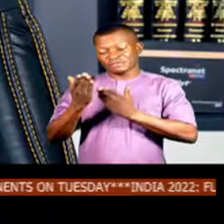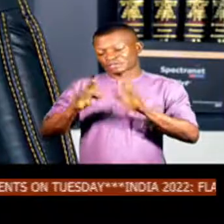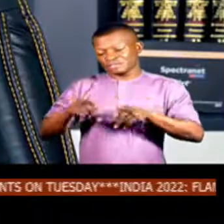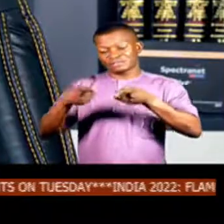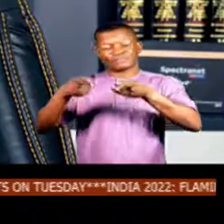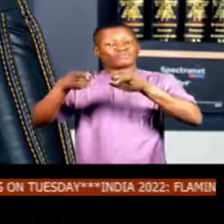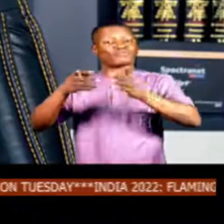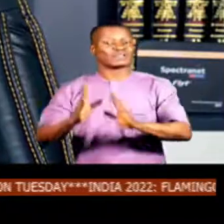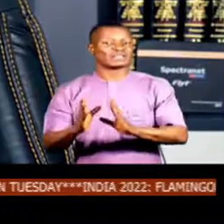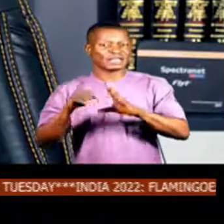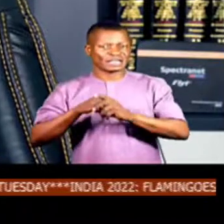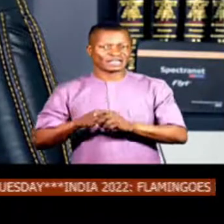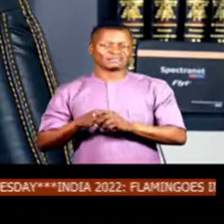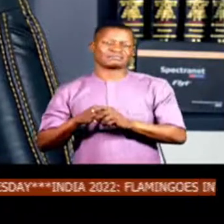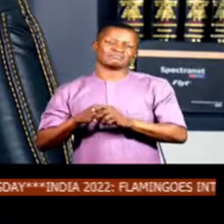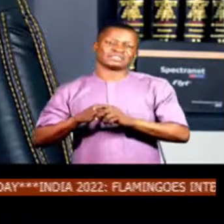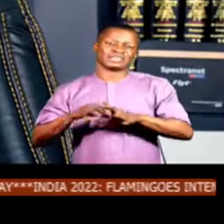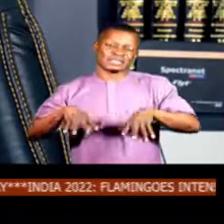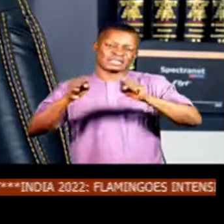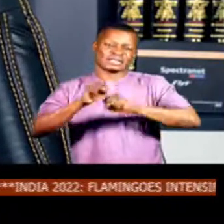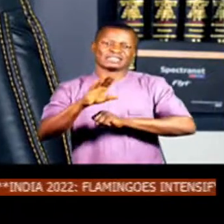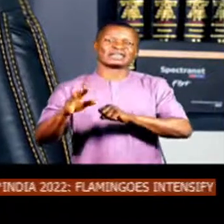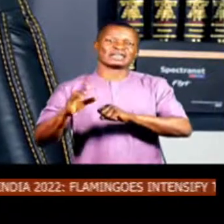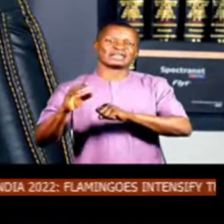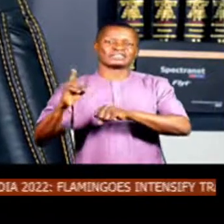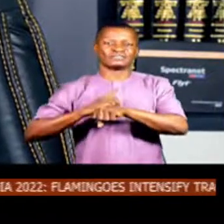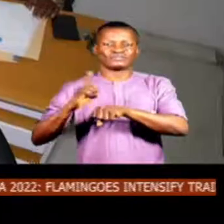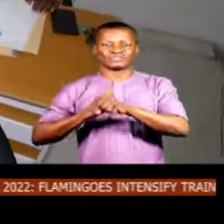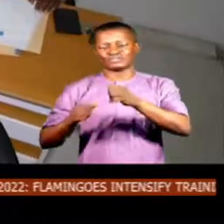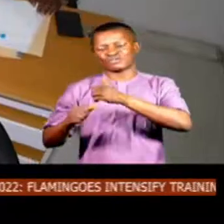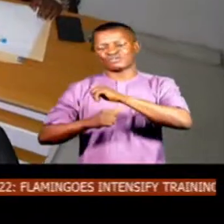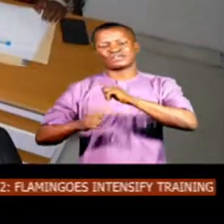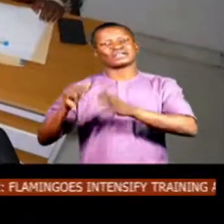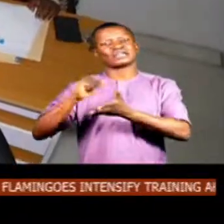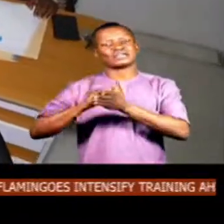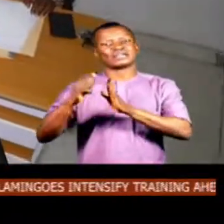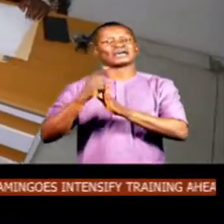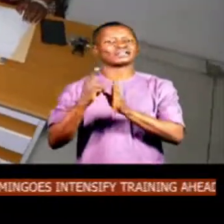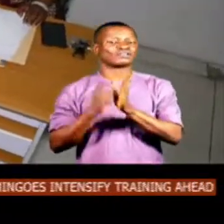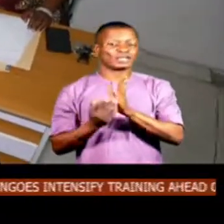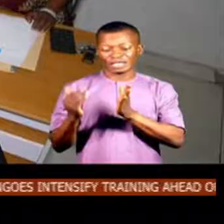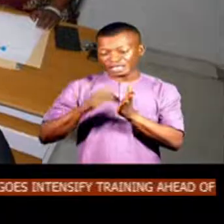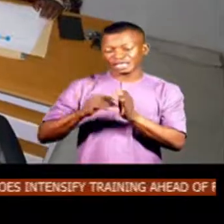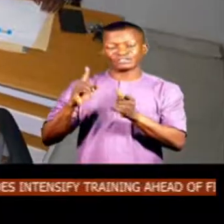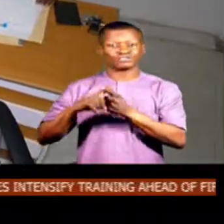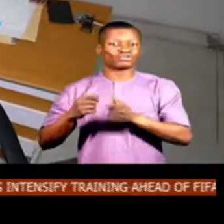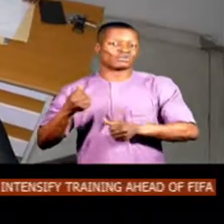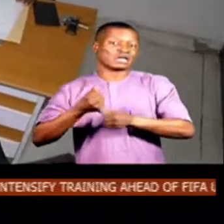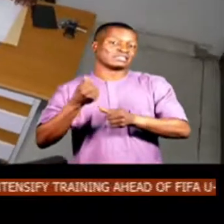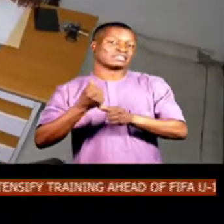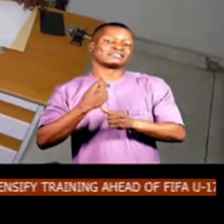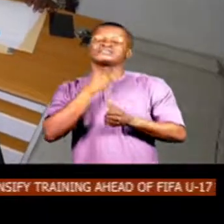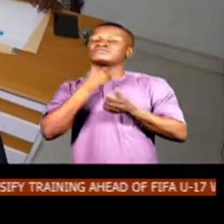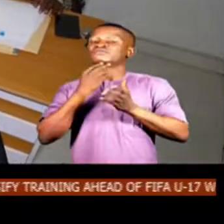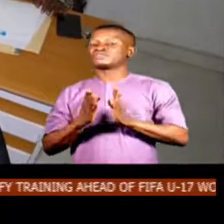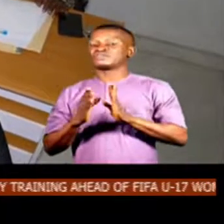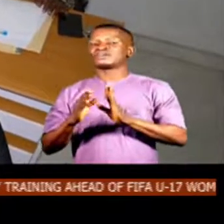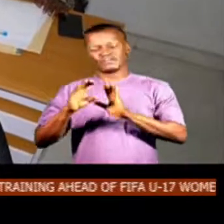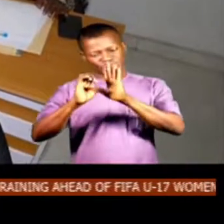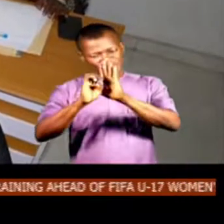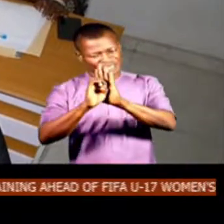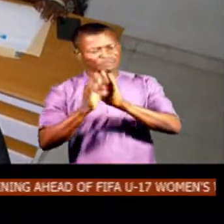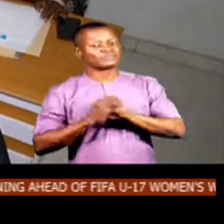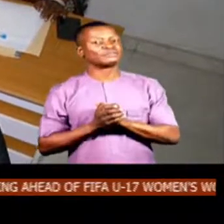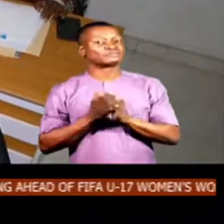service providers in carrying out their duties under the act, and also to assist the victims. Like,